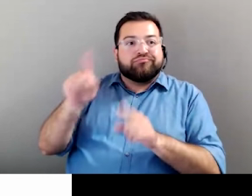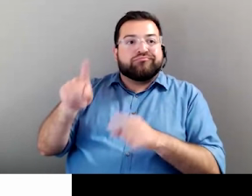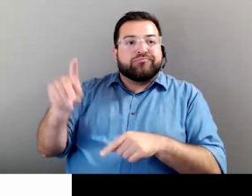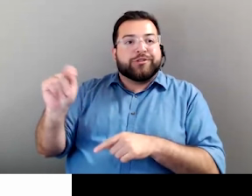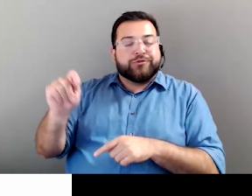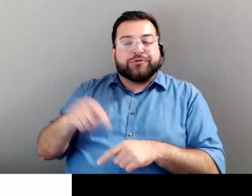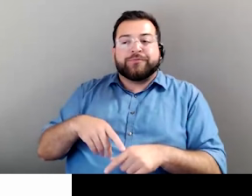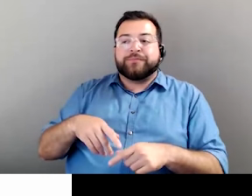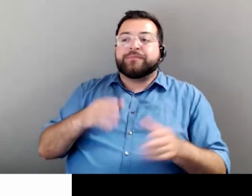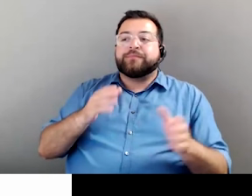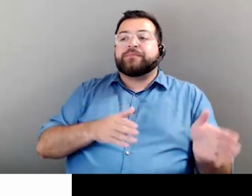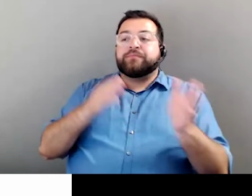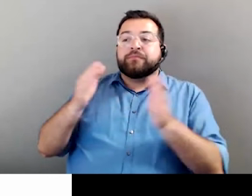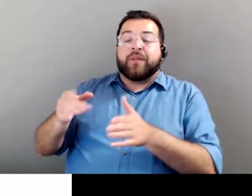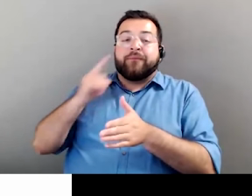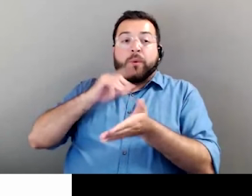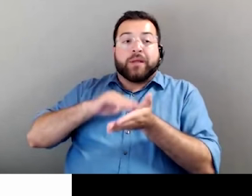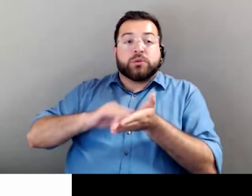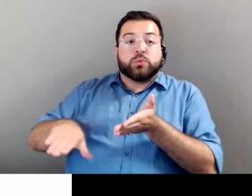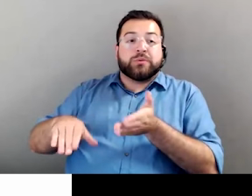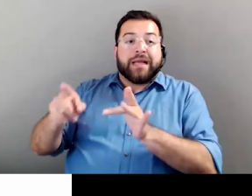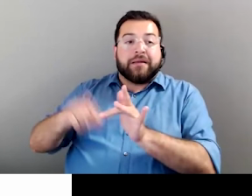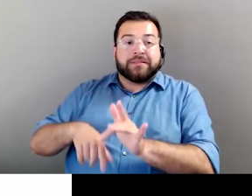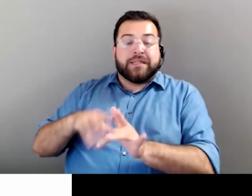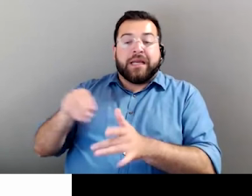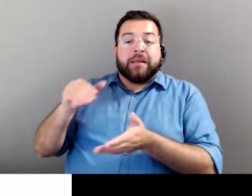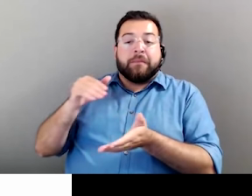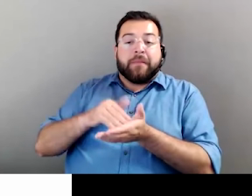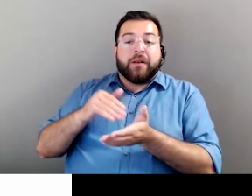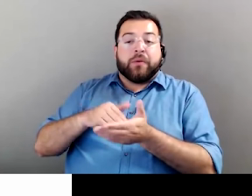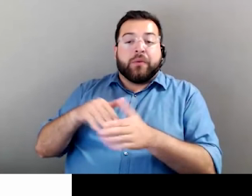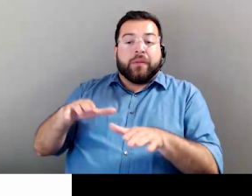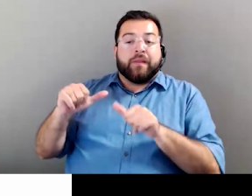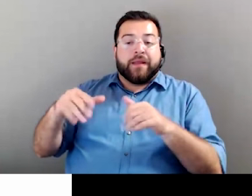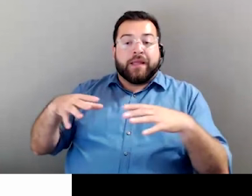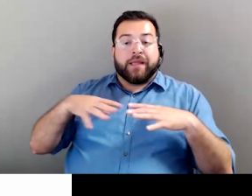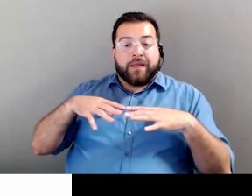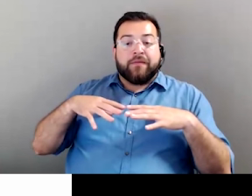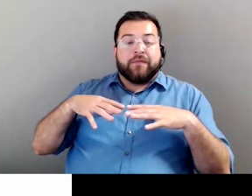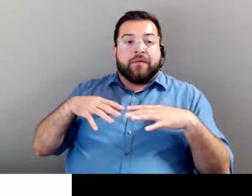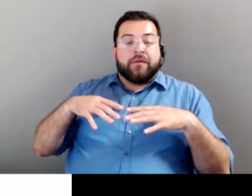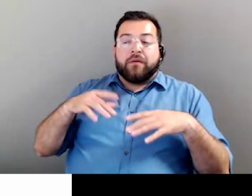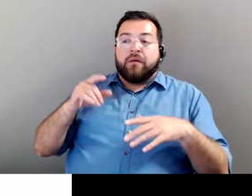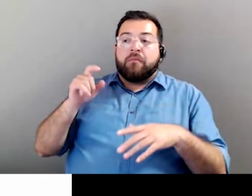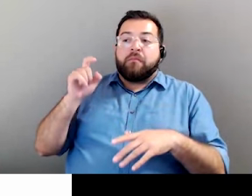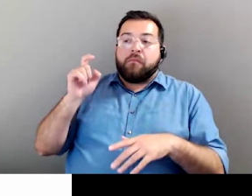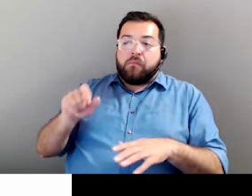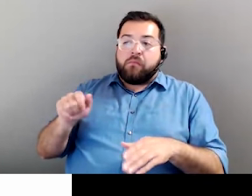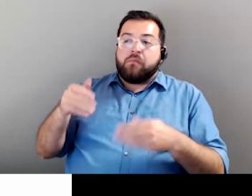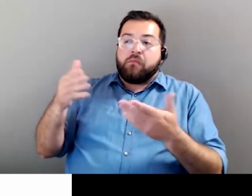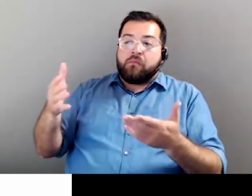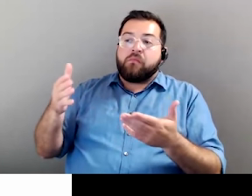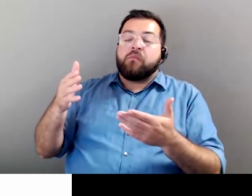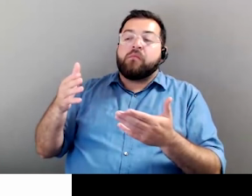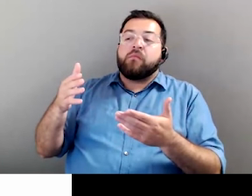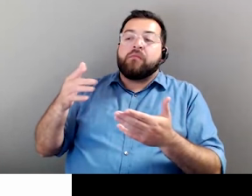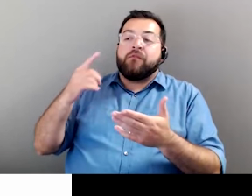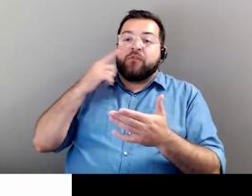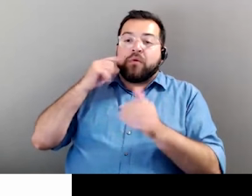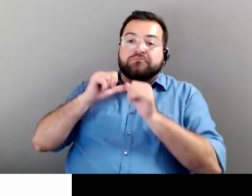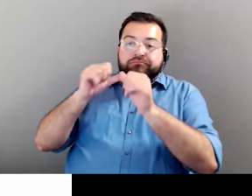and medical leave, our campus must excuse absences due to pregnancy or childbirth for as long as the doctor says it's